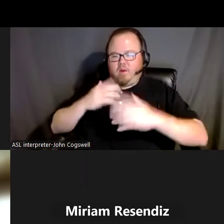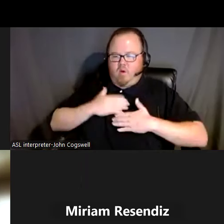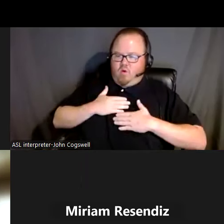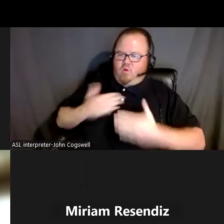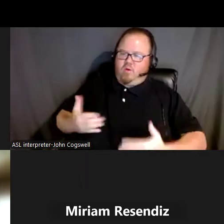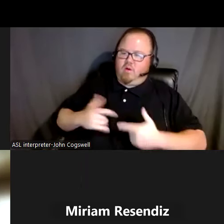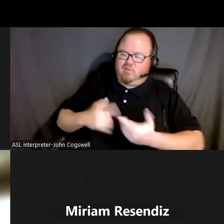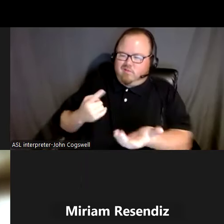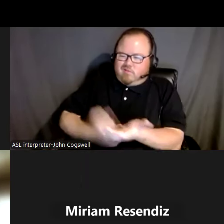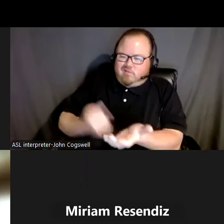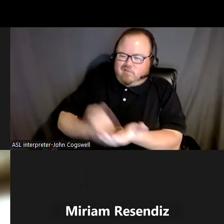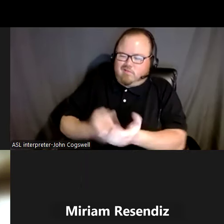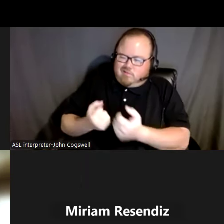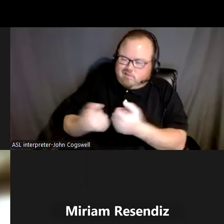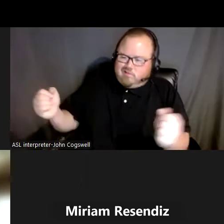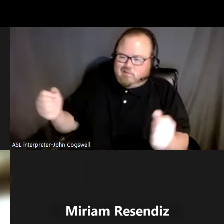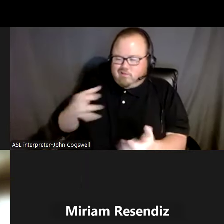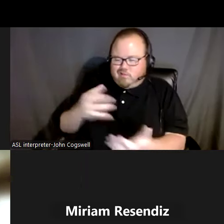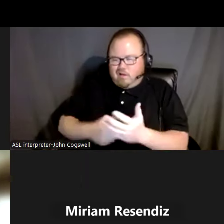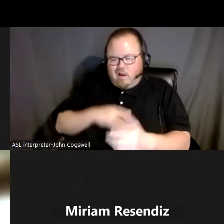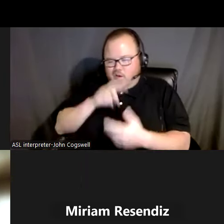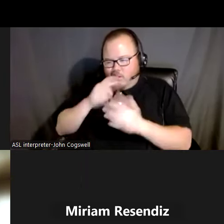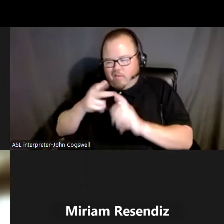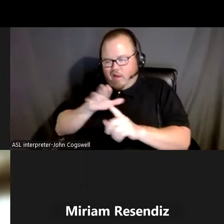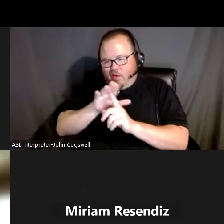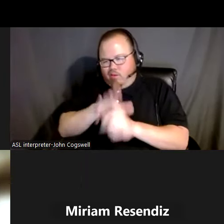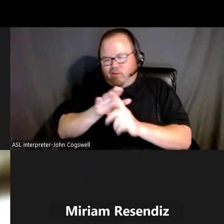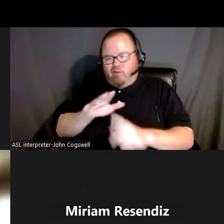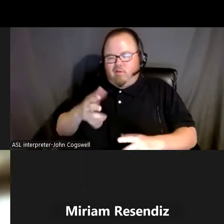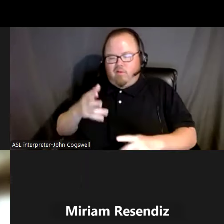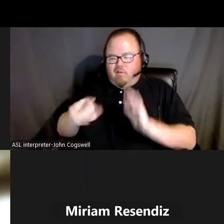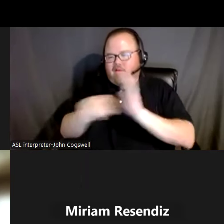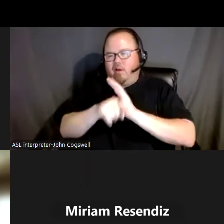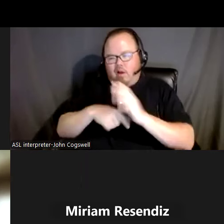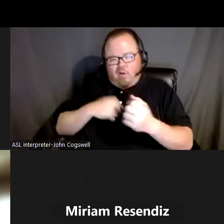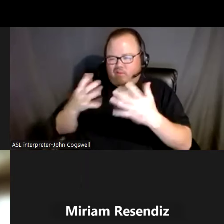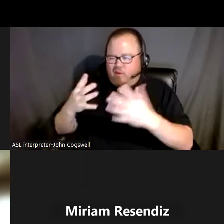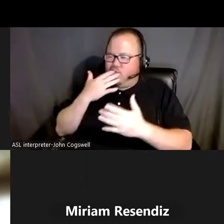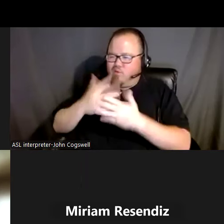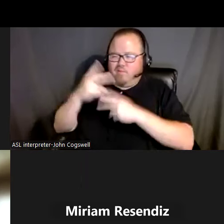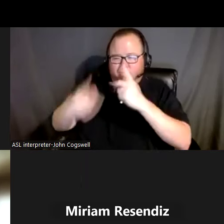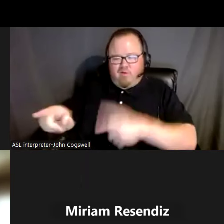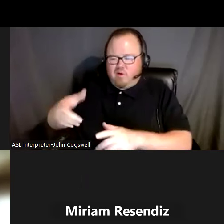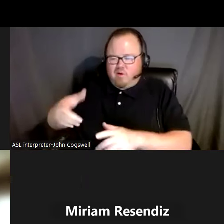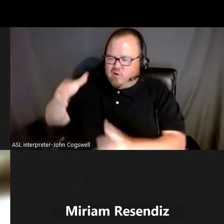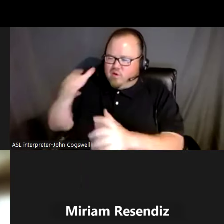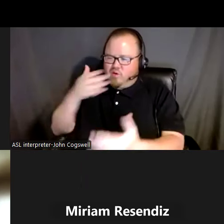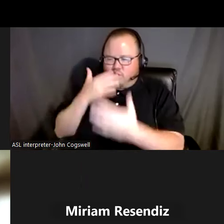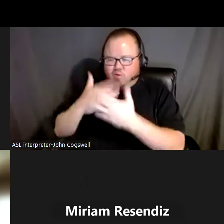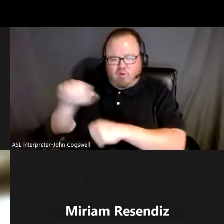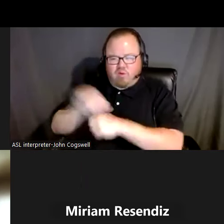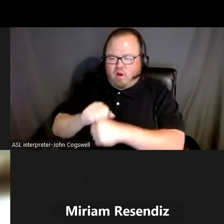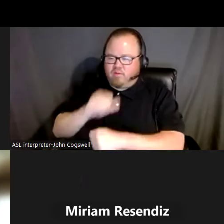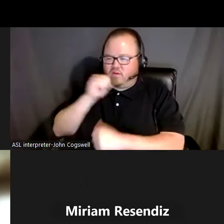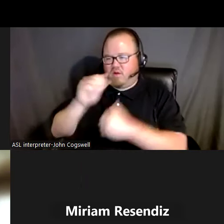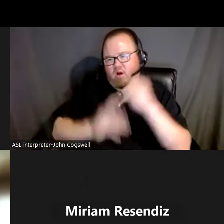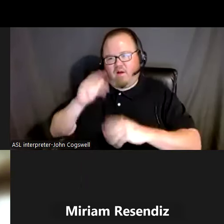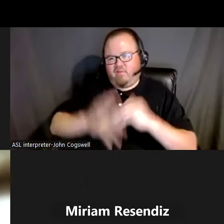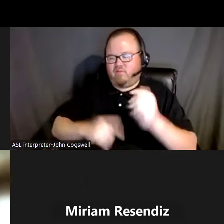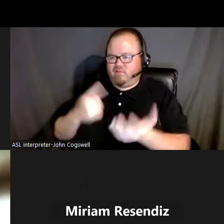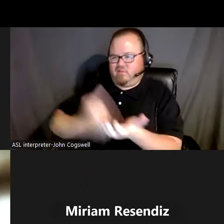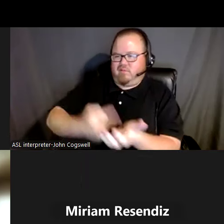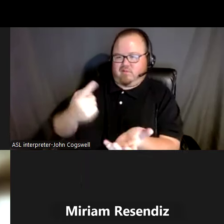it. And that, I don't mean that as a knock. I mean, I know really good people who are really good at their jobs that are just not comfortable